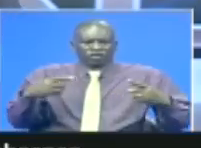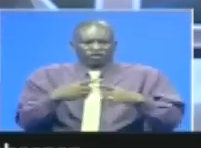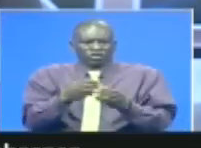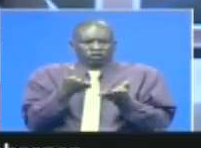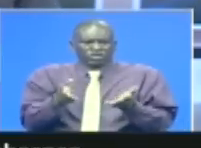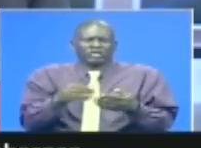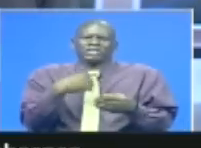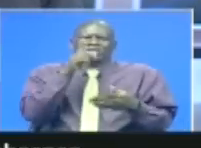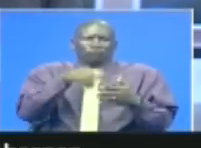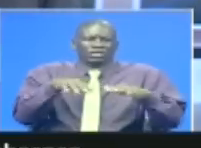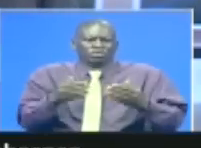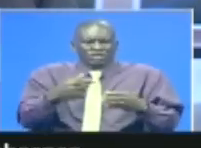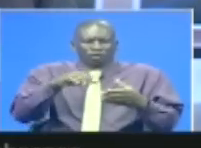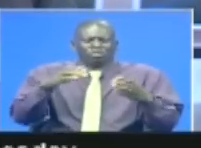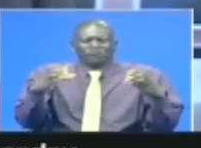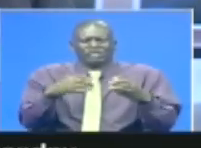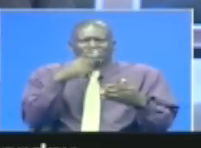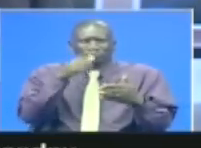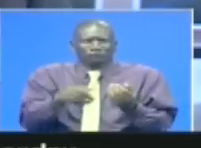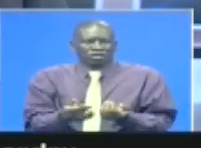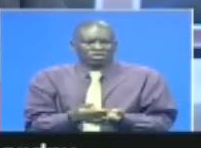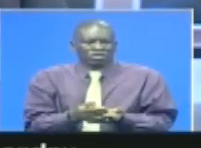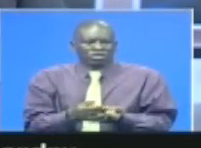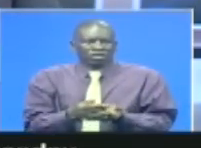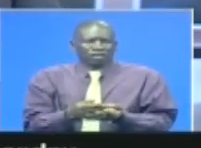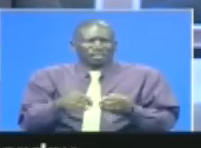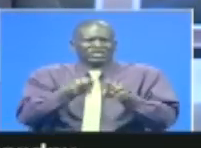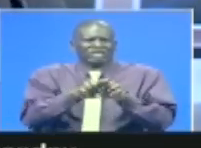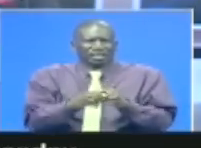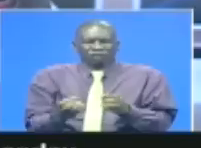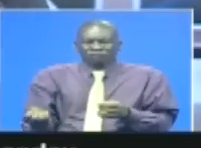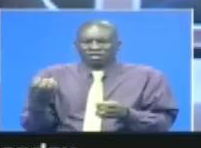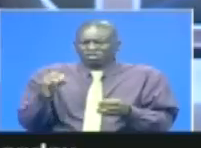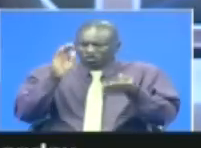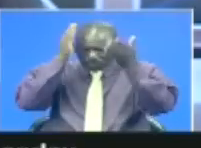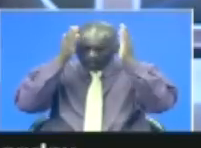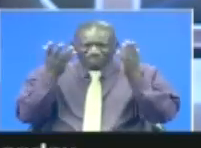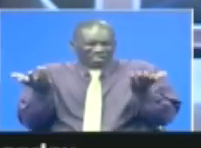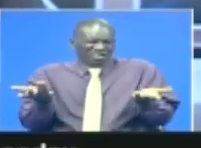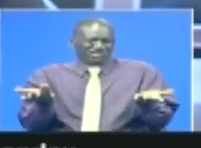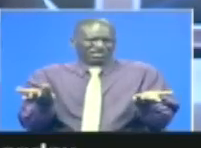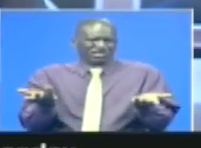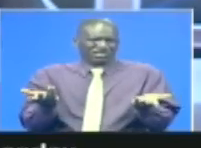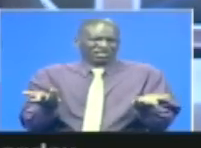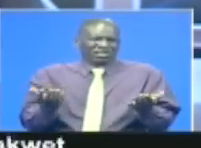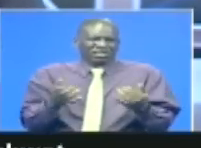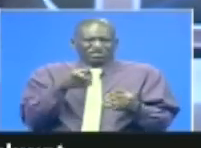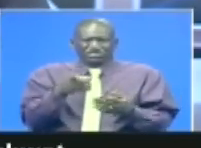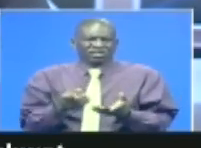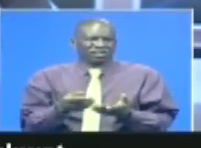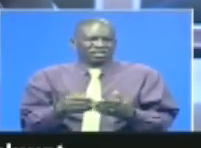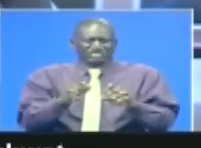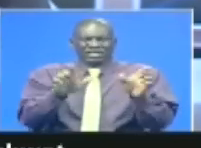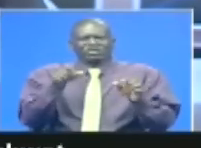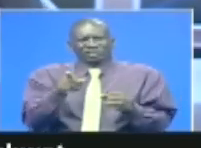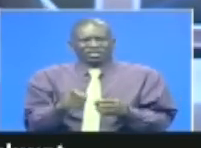did he say about our party? Ni kama kunyamba kwa ndovu. Sasa hiyo jameni lugha hiyo